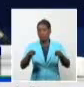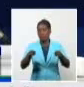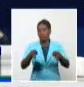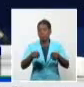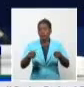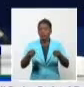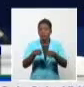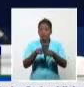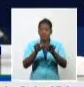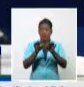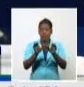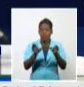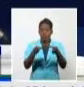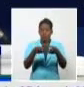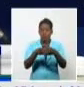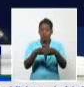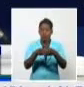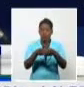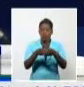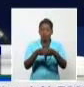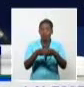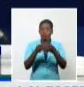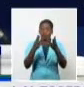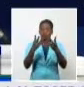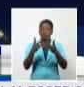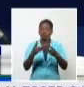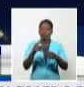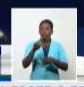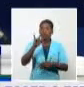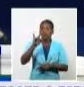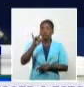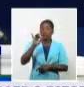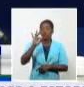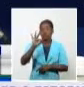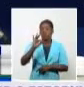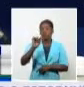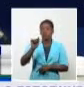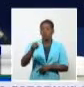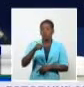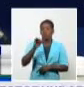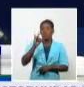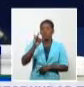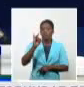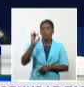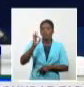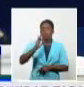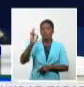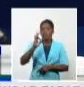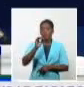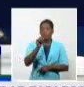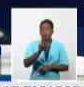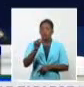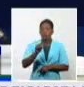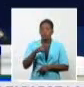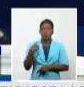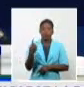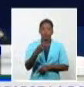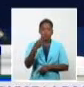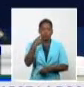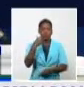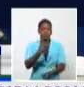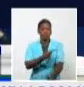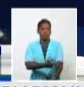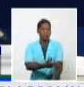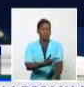patients diagnosed, without taking into account the deceased and those who have been evacuated. So we can